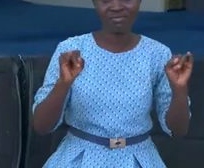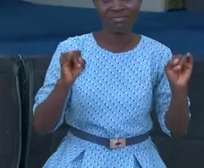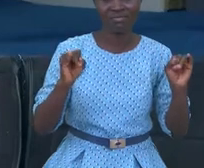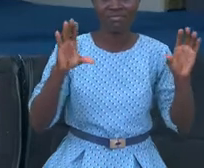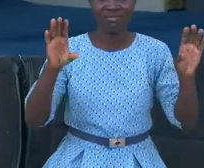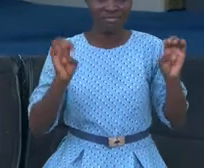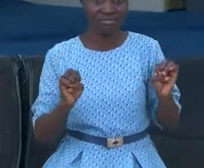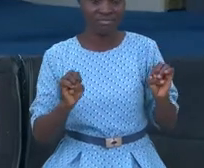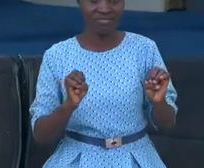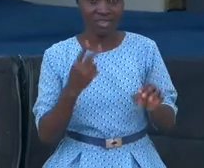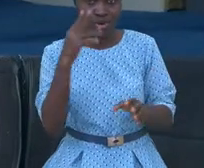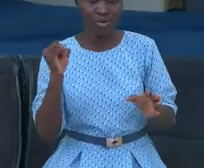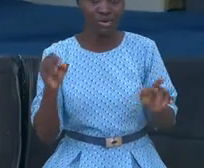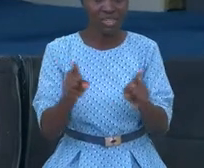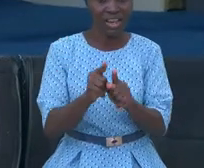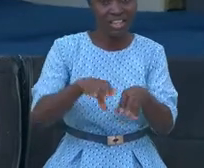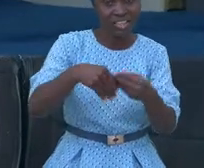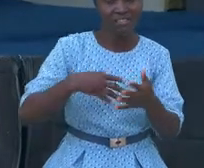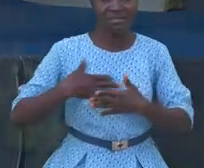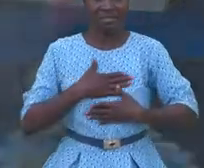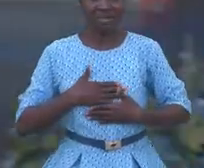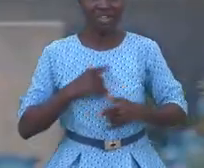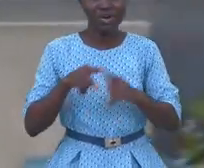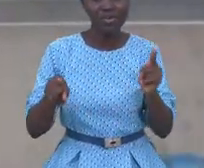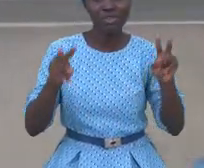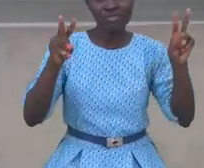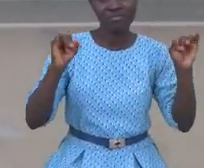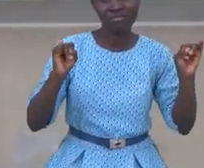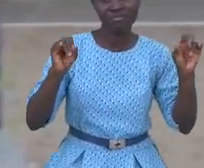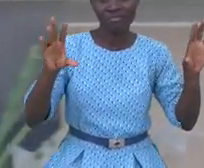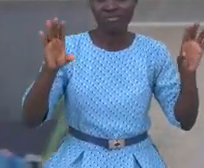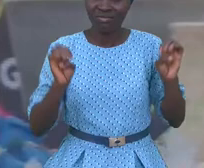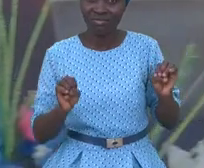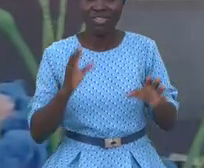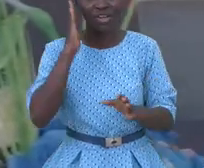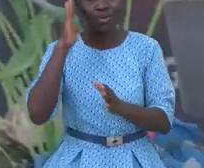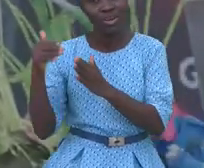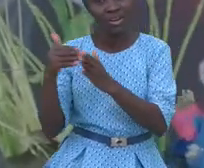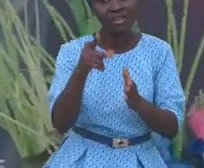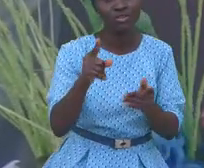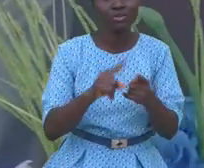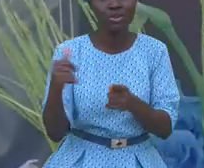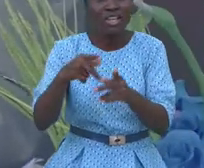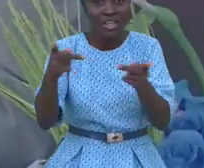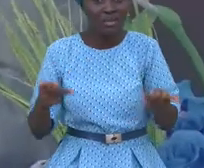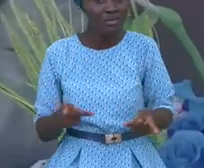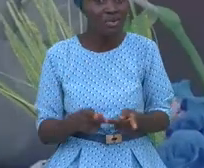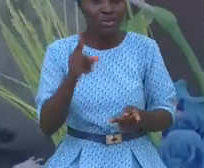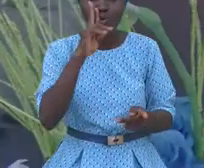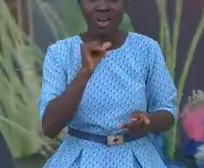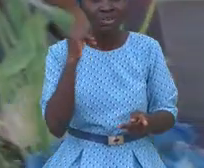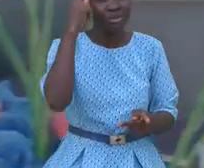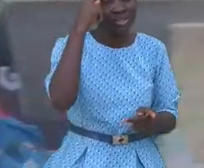But vice is vice. And that vice will lead you to a place you are not thinking of or